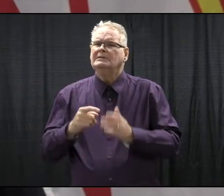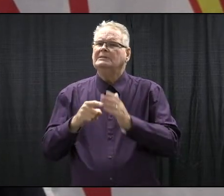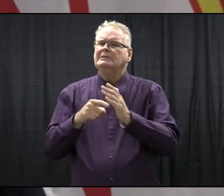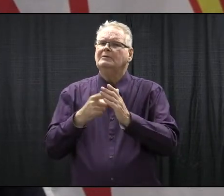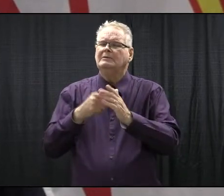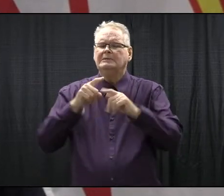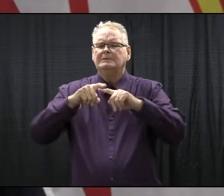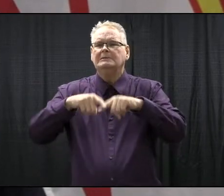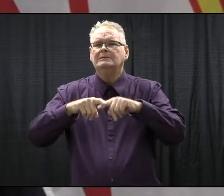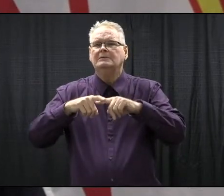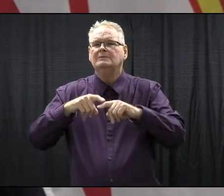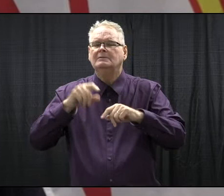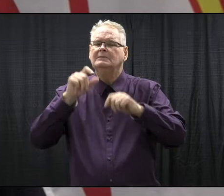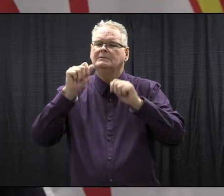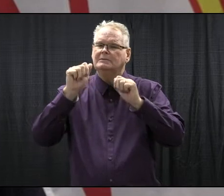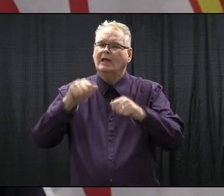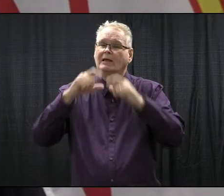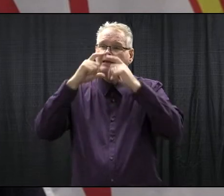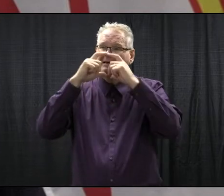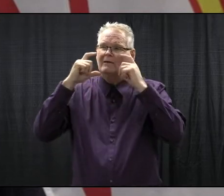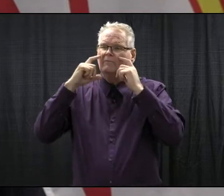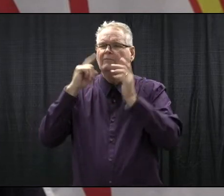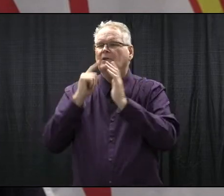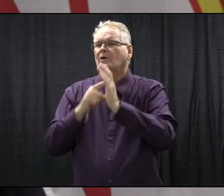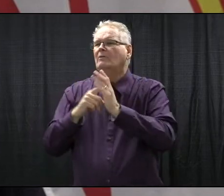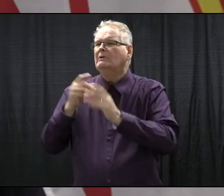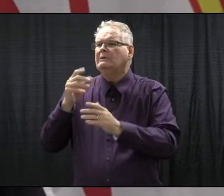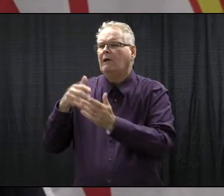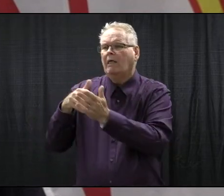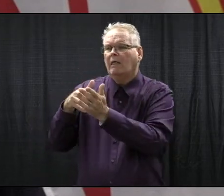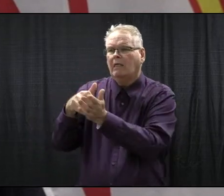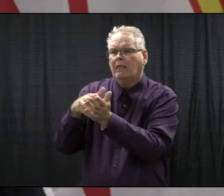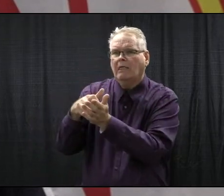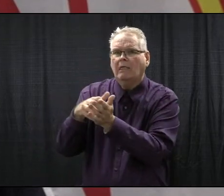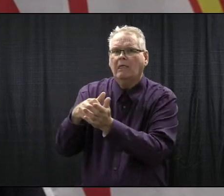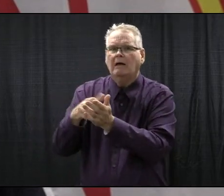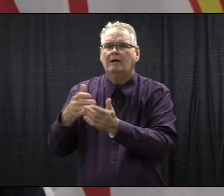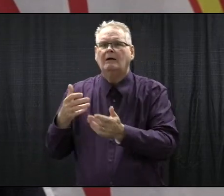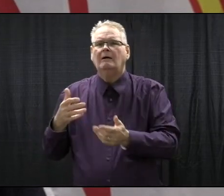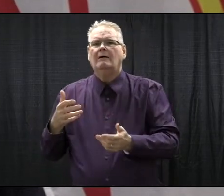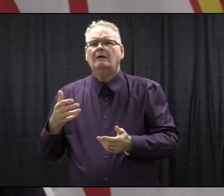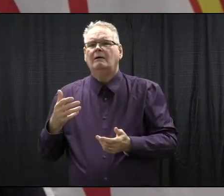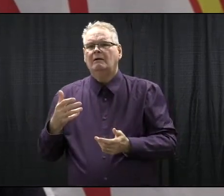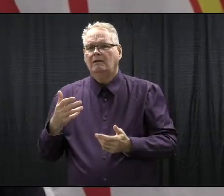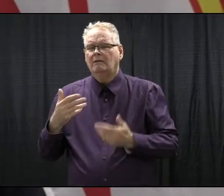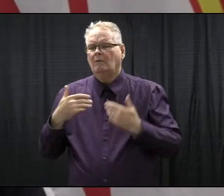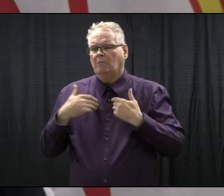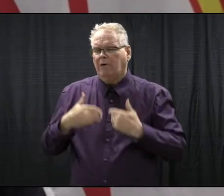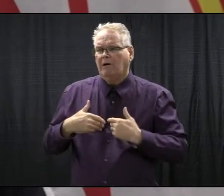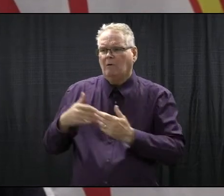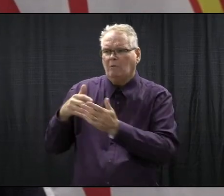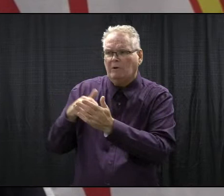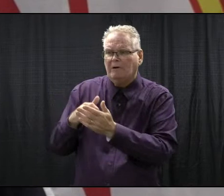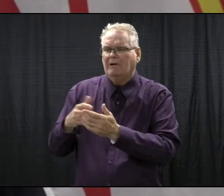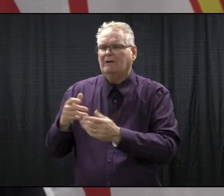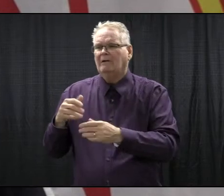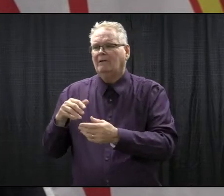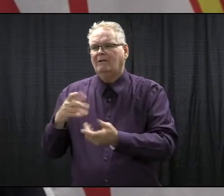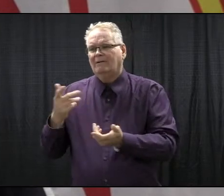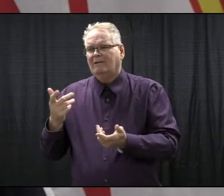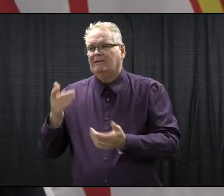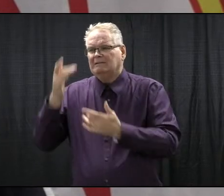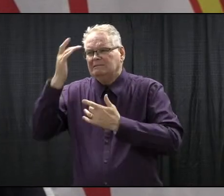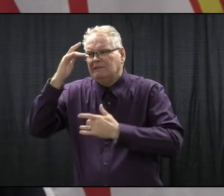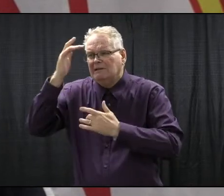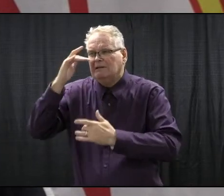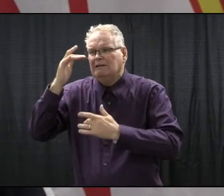facilities and other areas where we may have vulnerable populations, but And we still will highly recommend